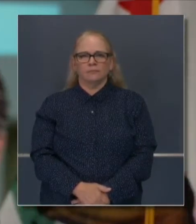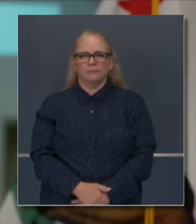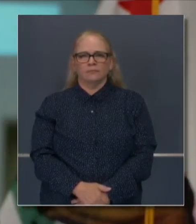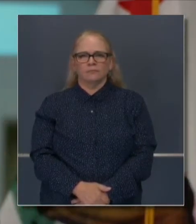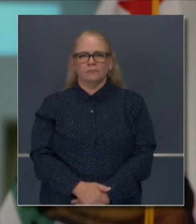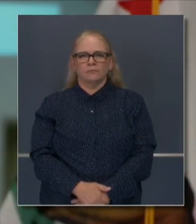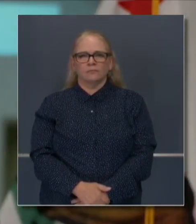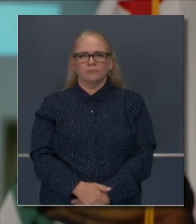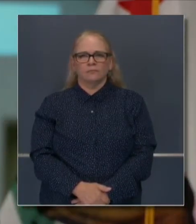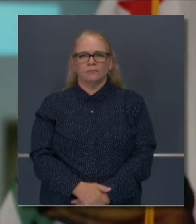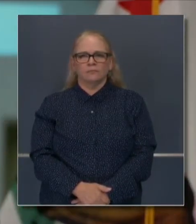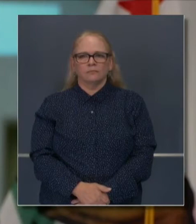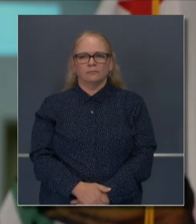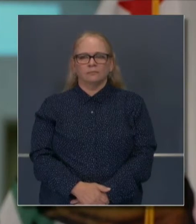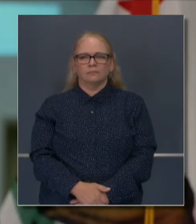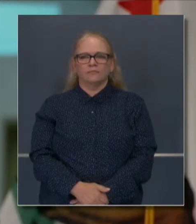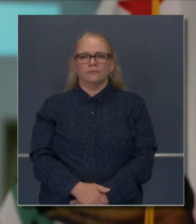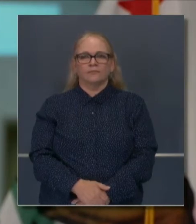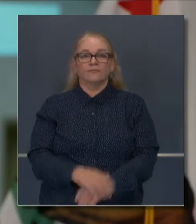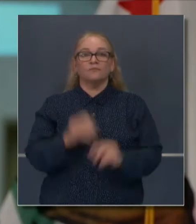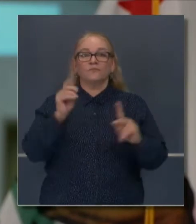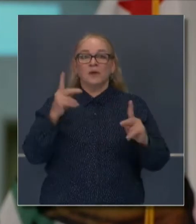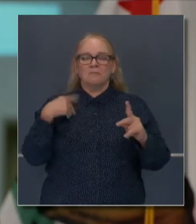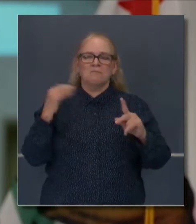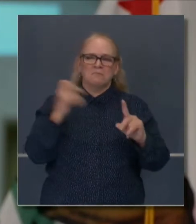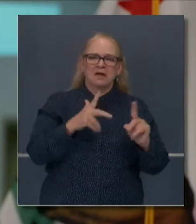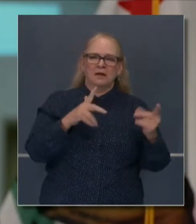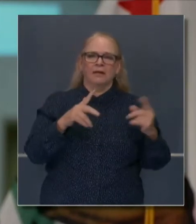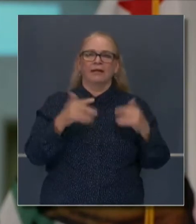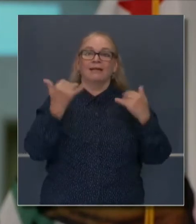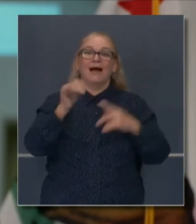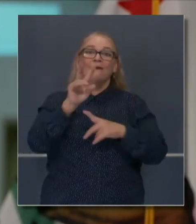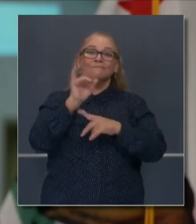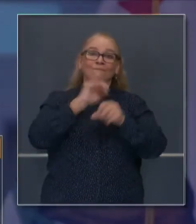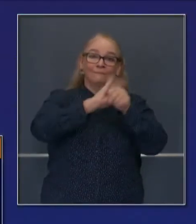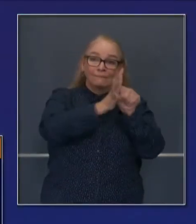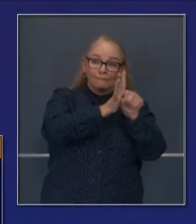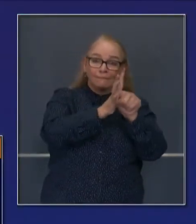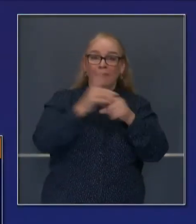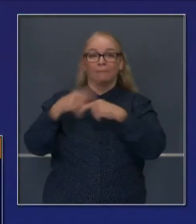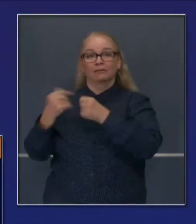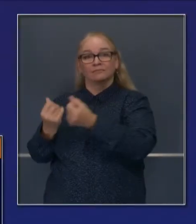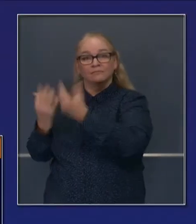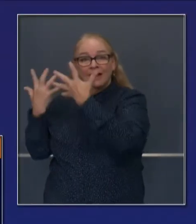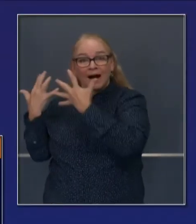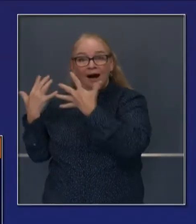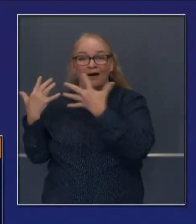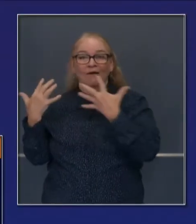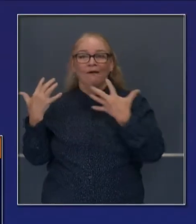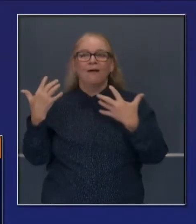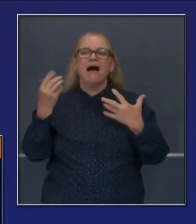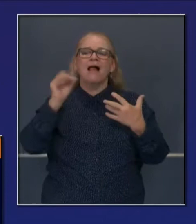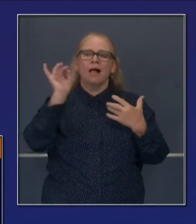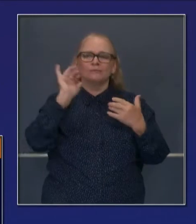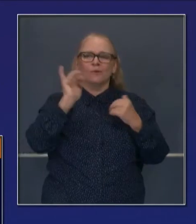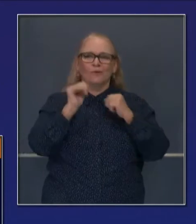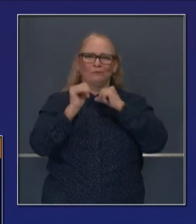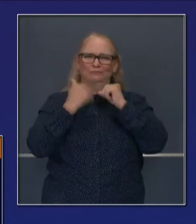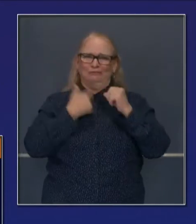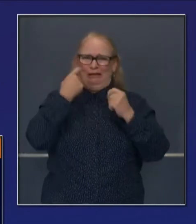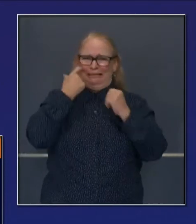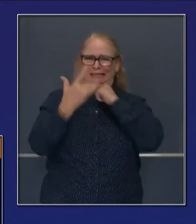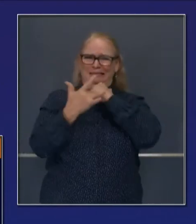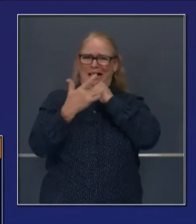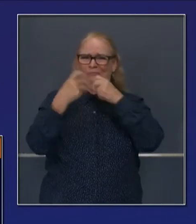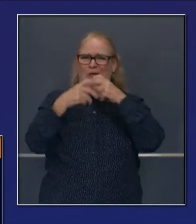All right, well, just like the virus and the fire spread, so does our resolve to get this technology back up and running.